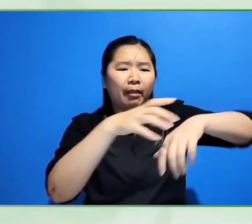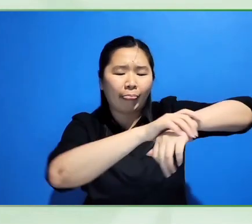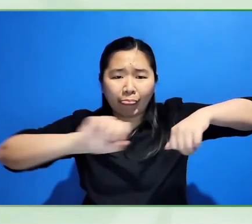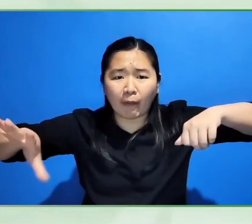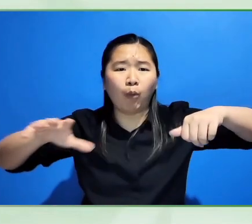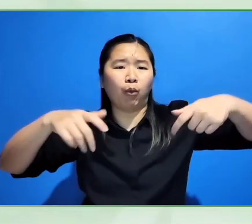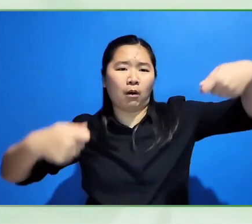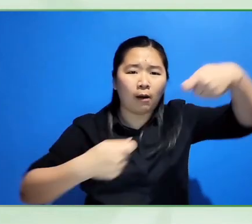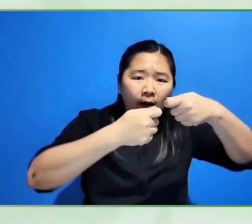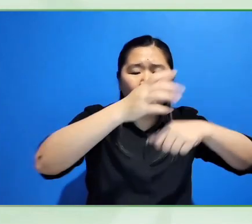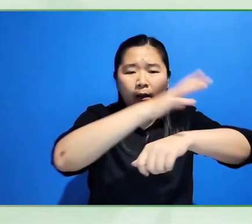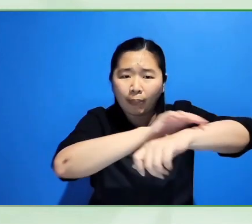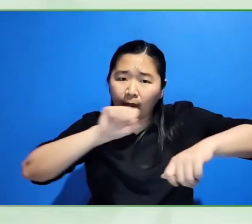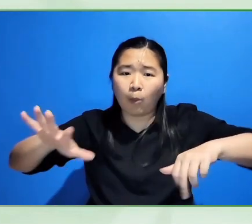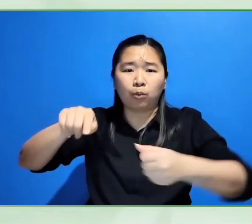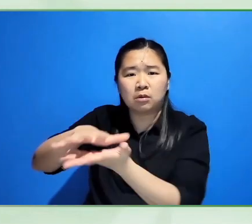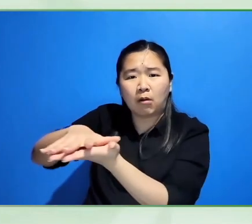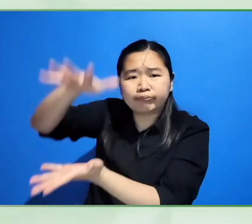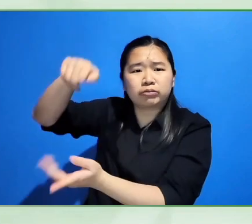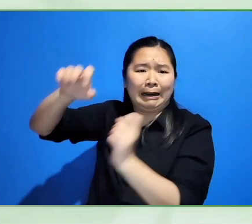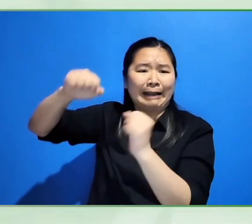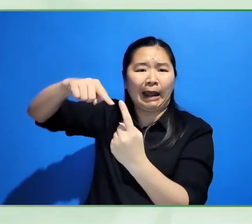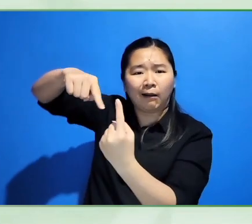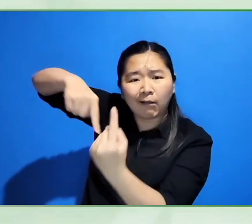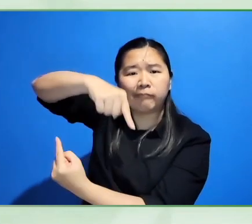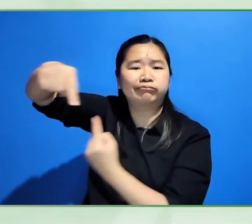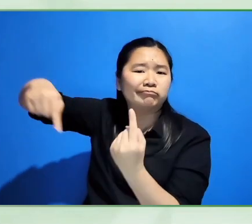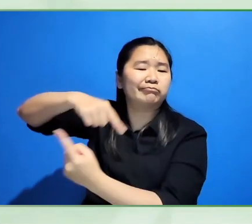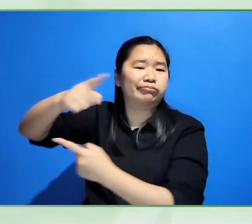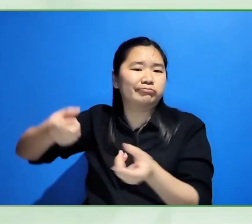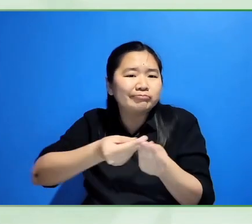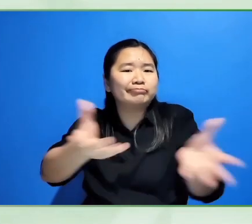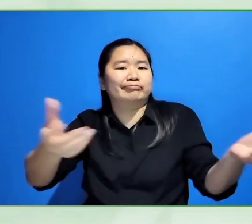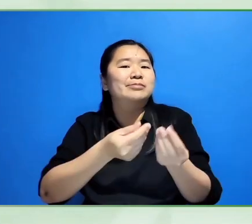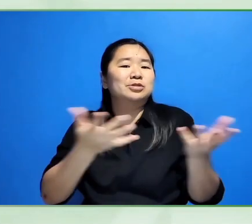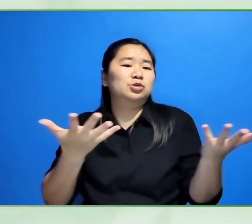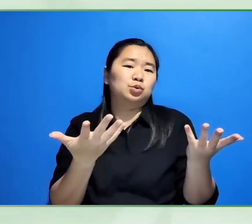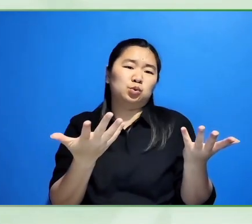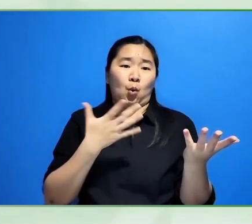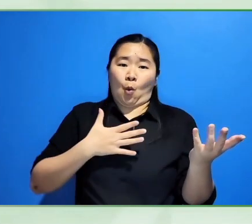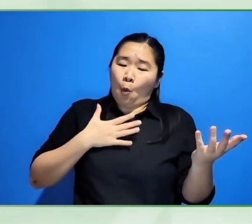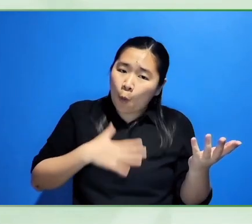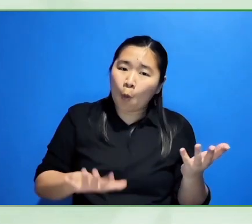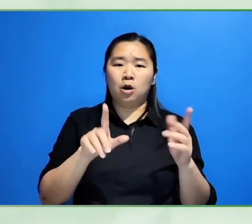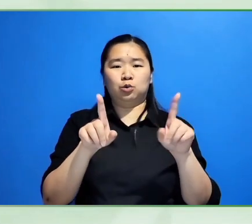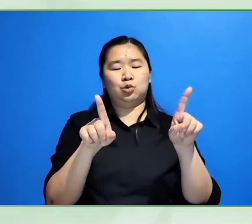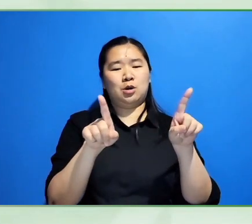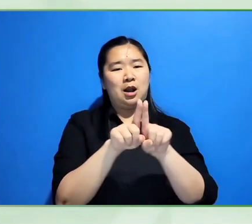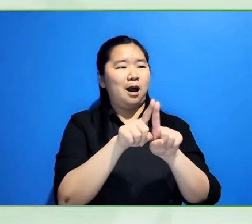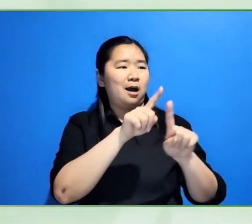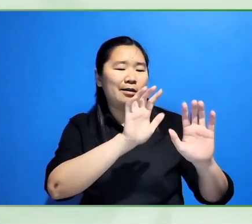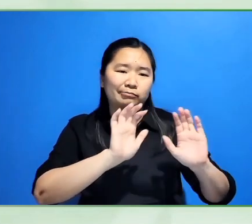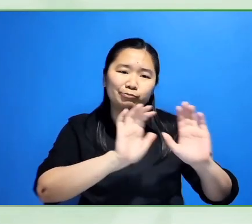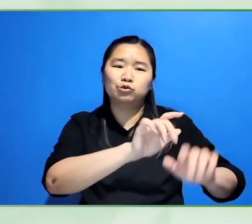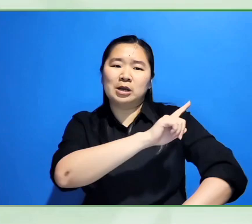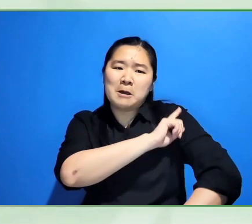on feedback and data and impact reporting without overburdening these already overstretched prosthetists who are serving, so